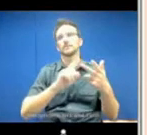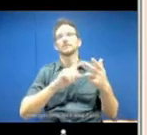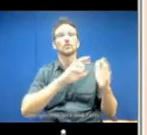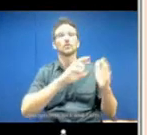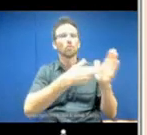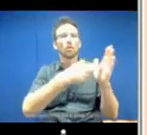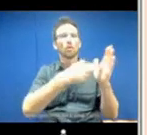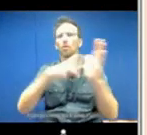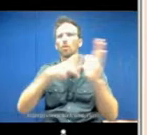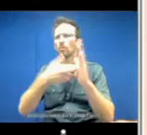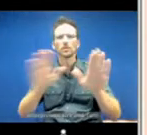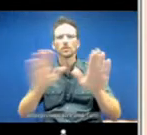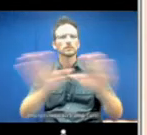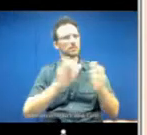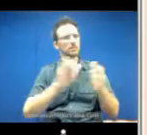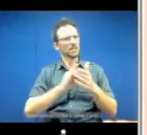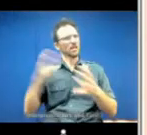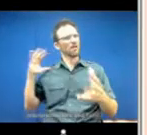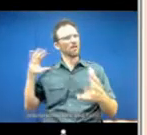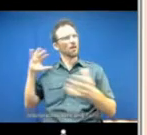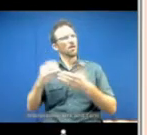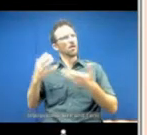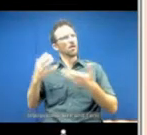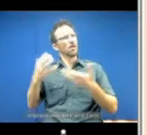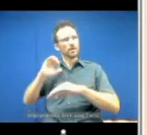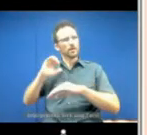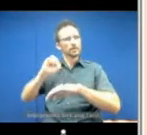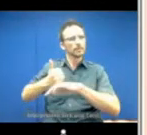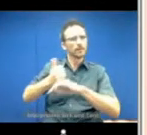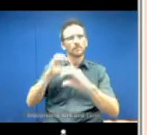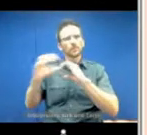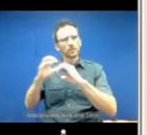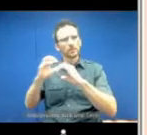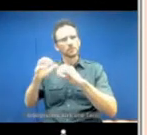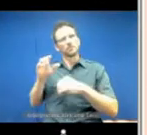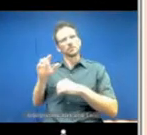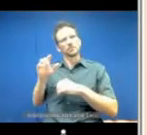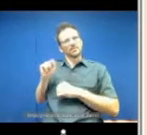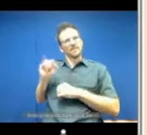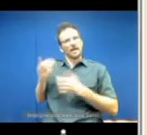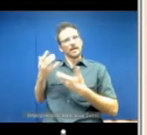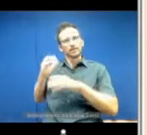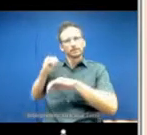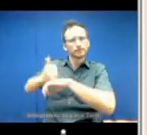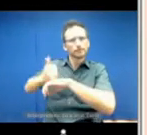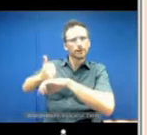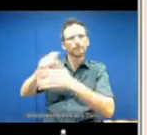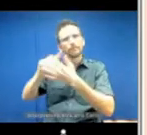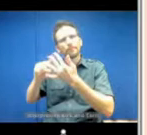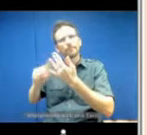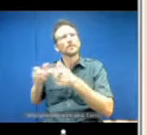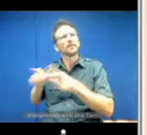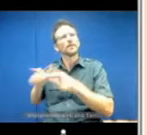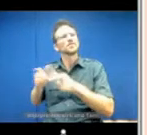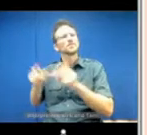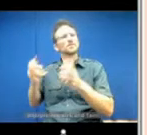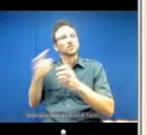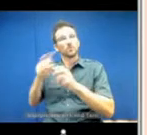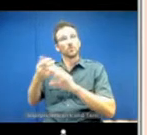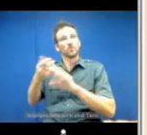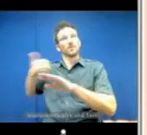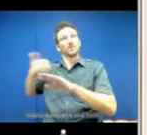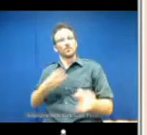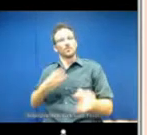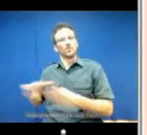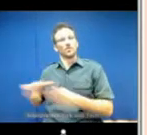set up or used by the table interpreter during the privilege or the preparation settings. Context,